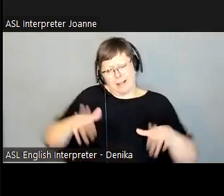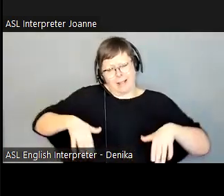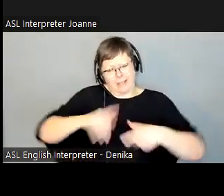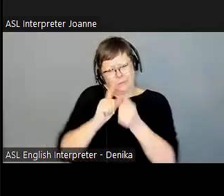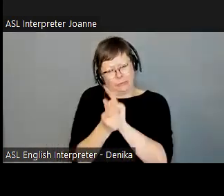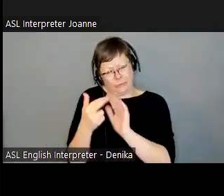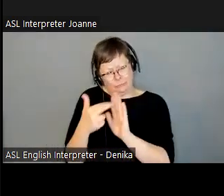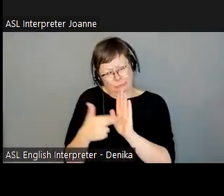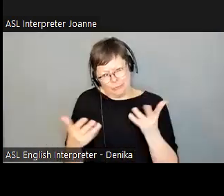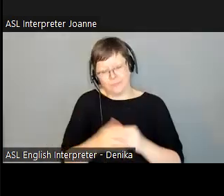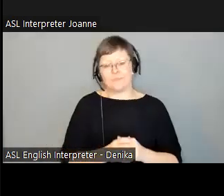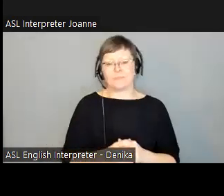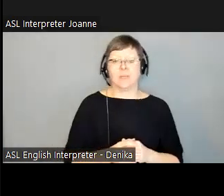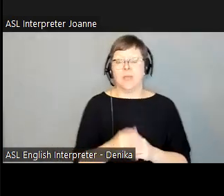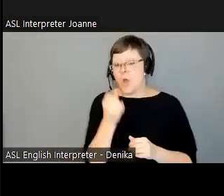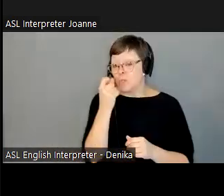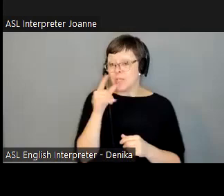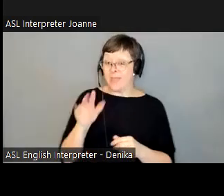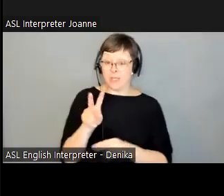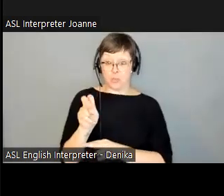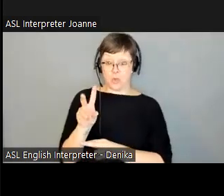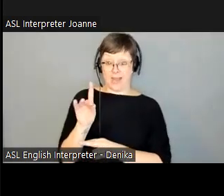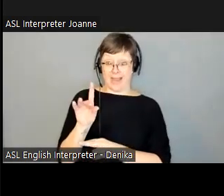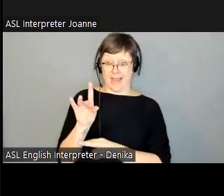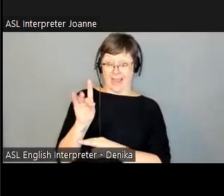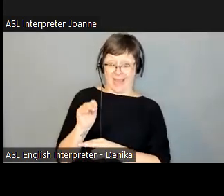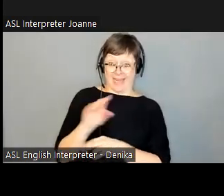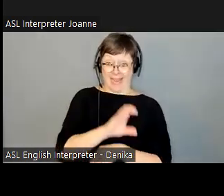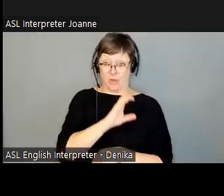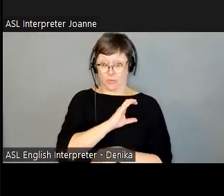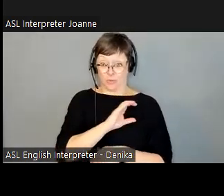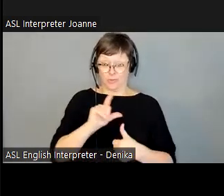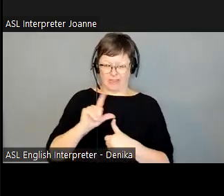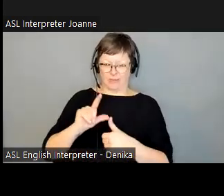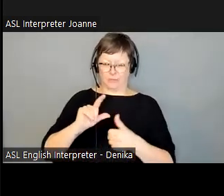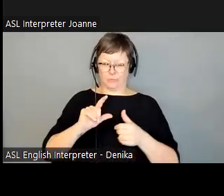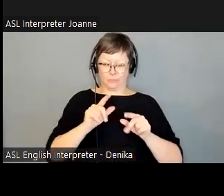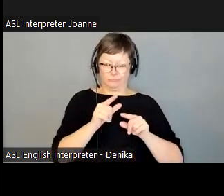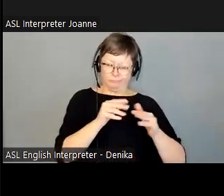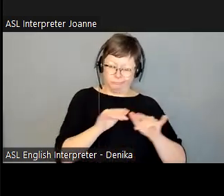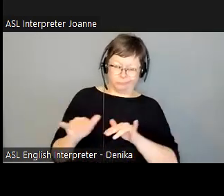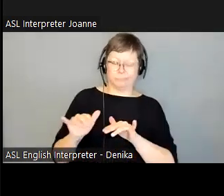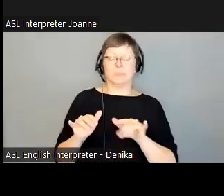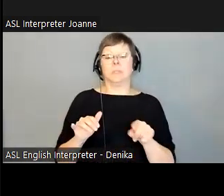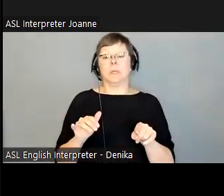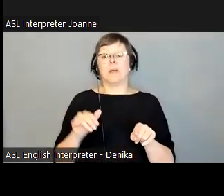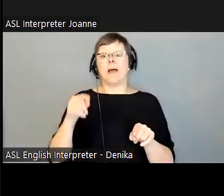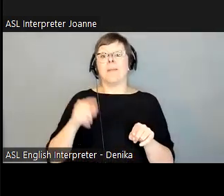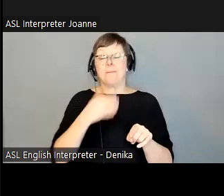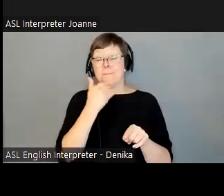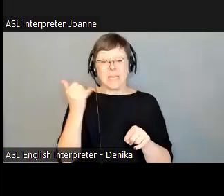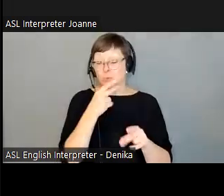Since the length is so limited, it's in your best interest to add information to